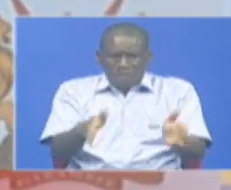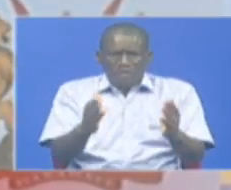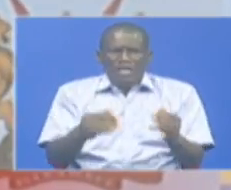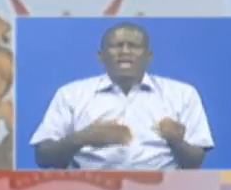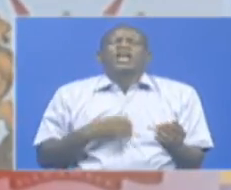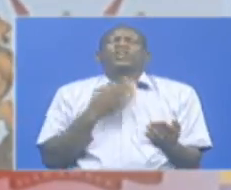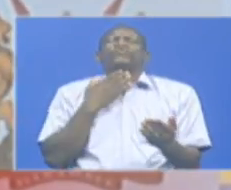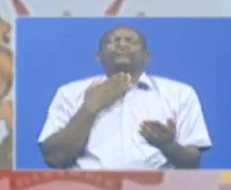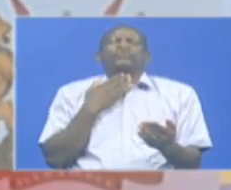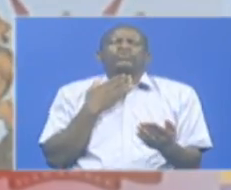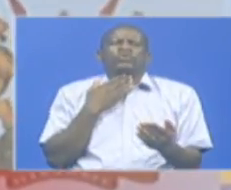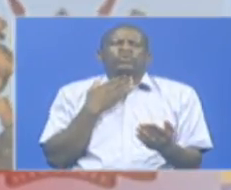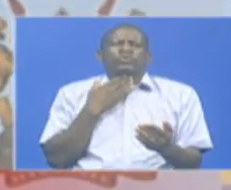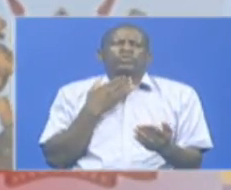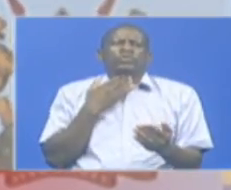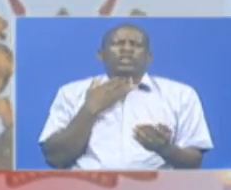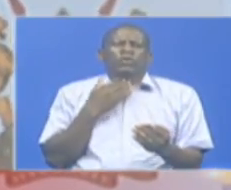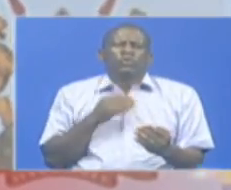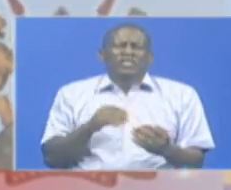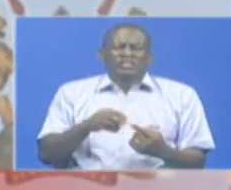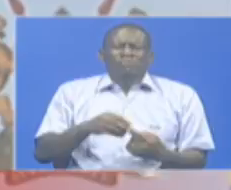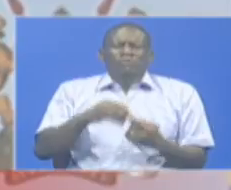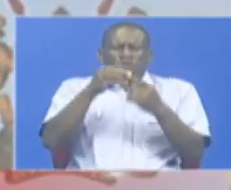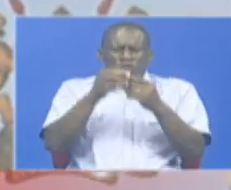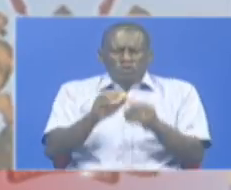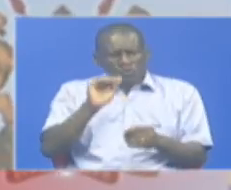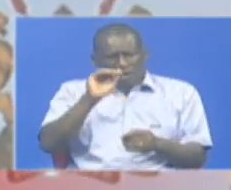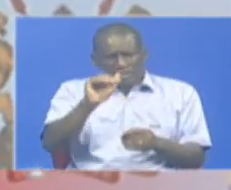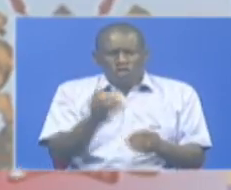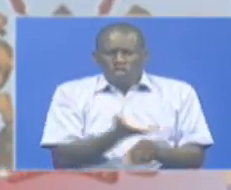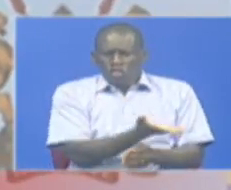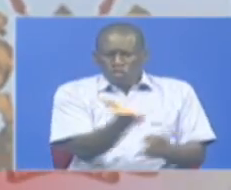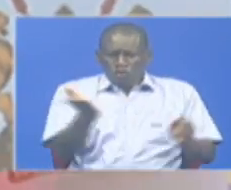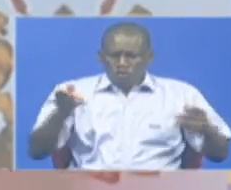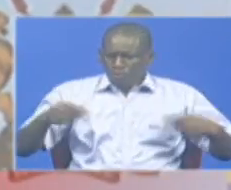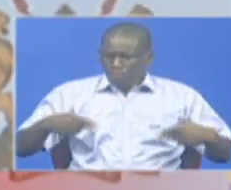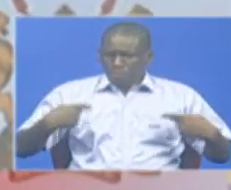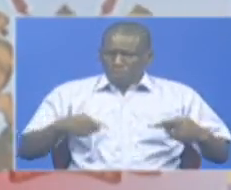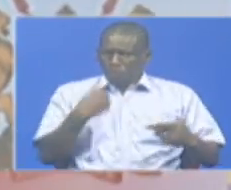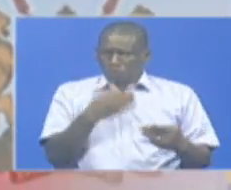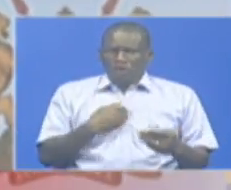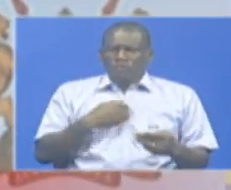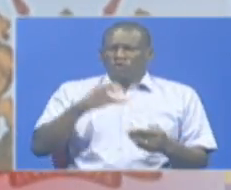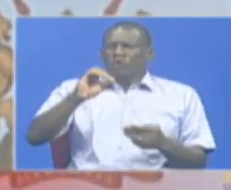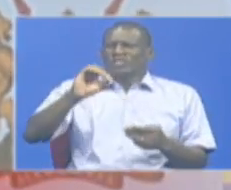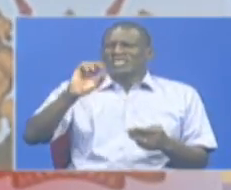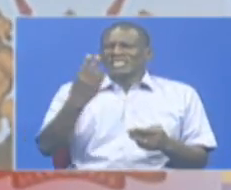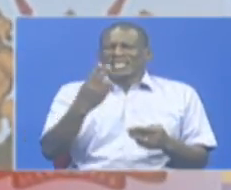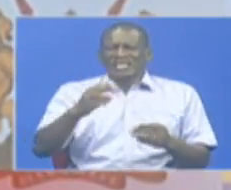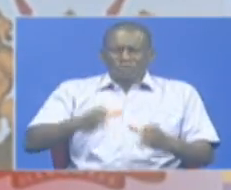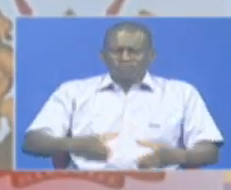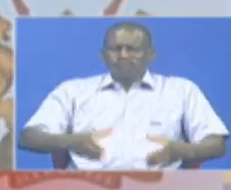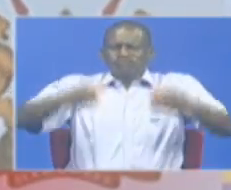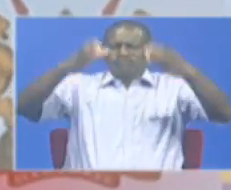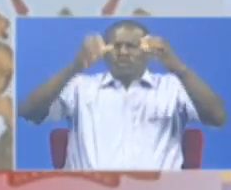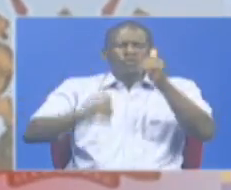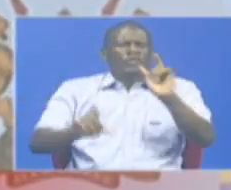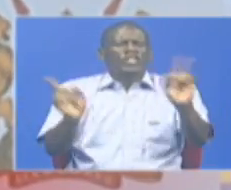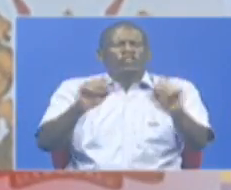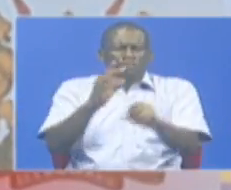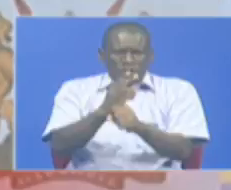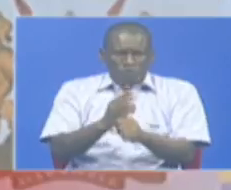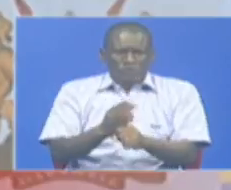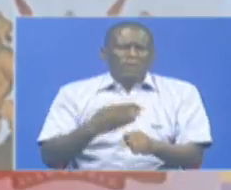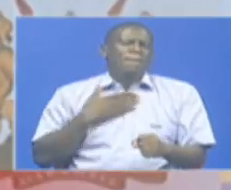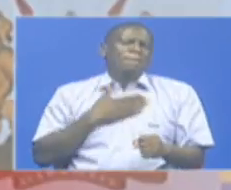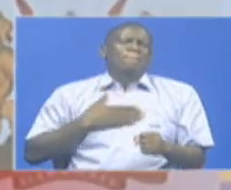to make a special plea for those who are in possession of oxygen cylinders that are not in use.